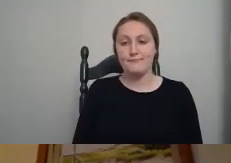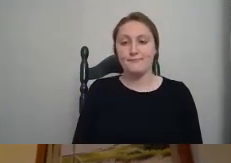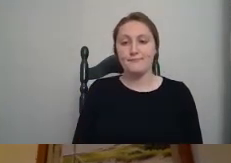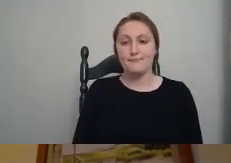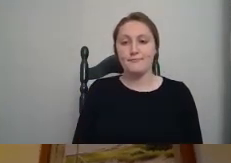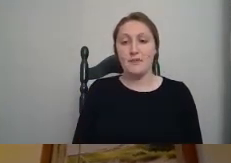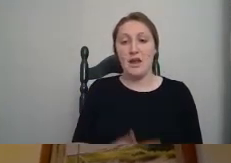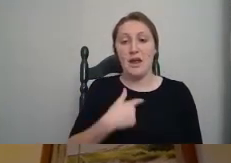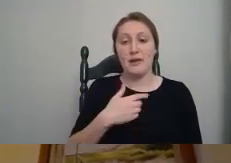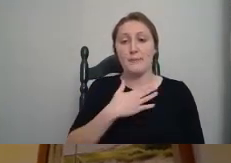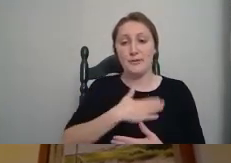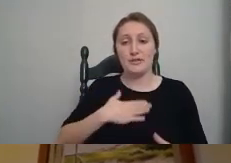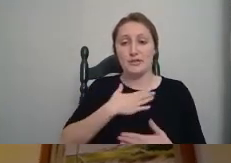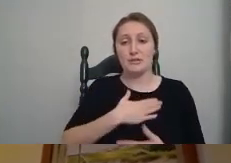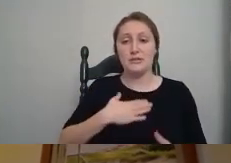And don't